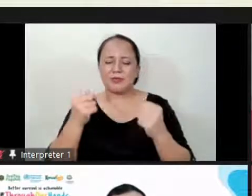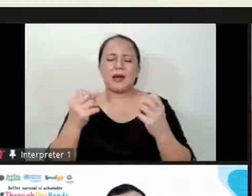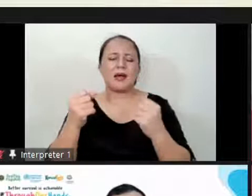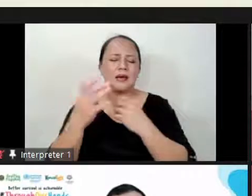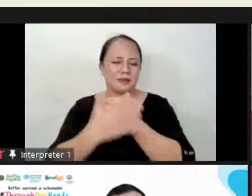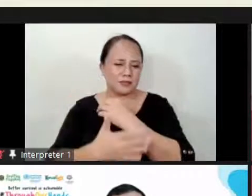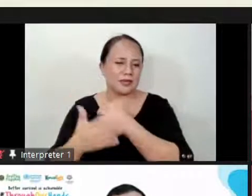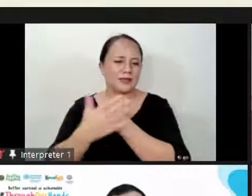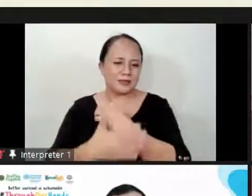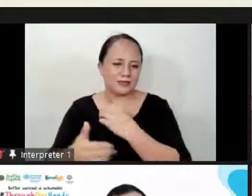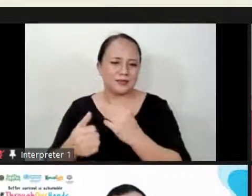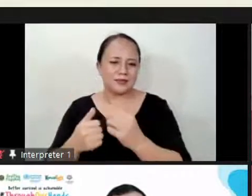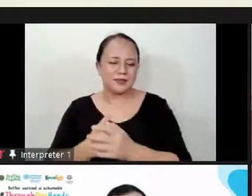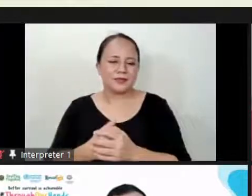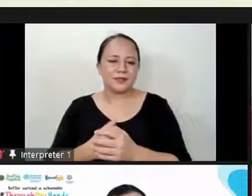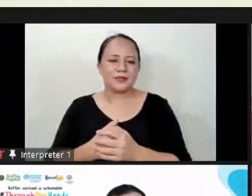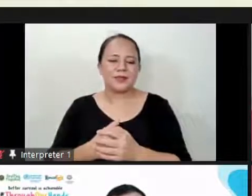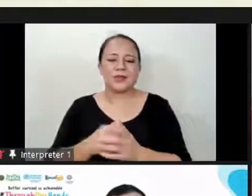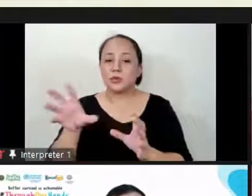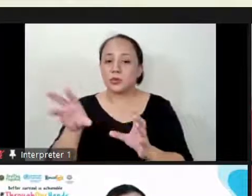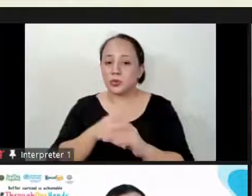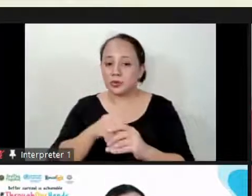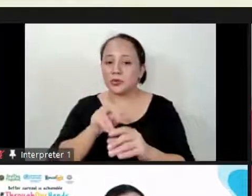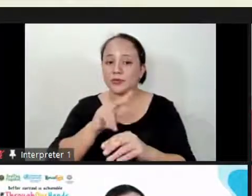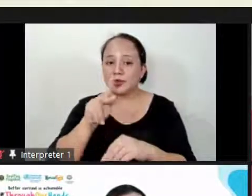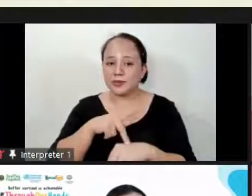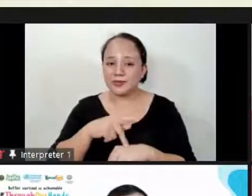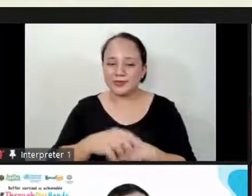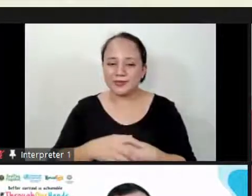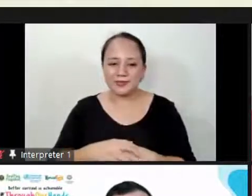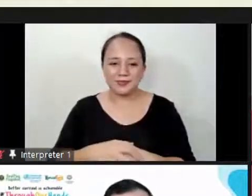countries, including the Philippines.